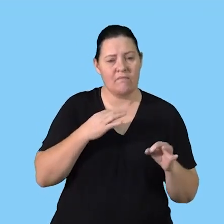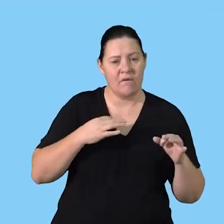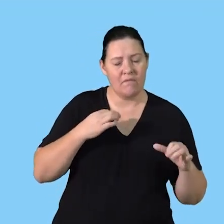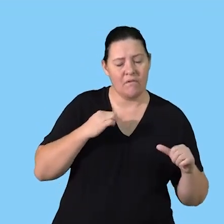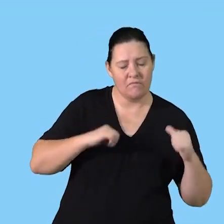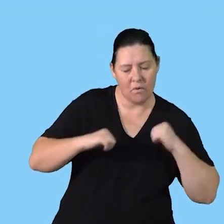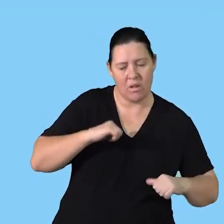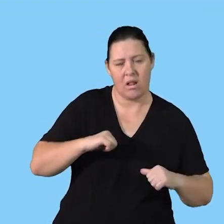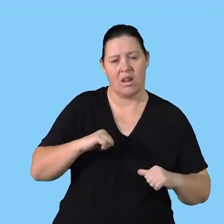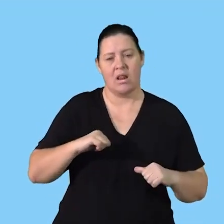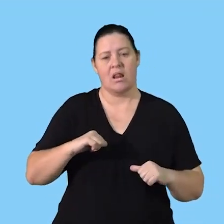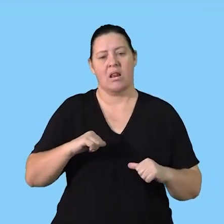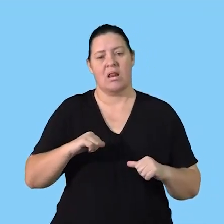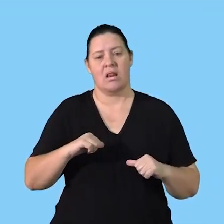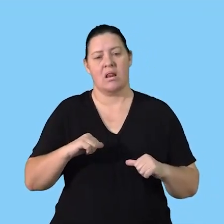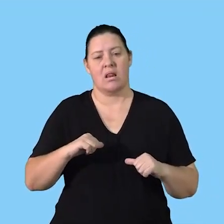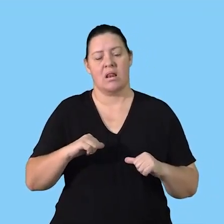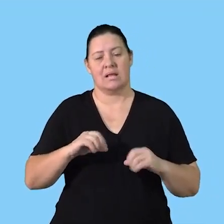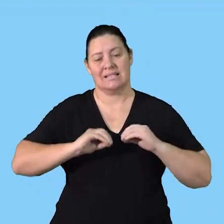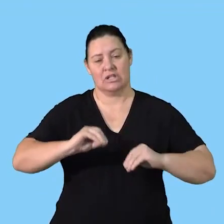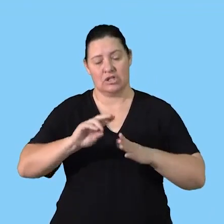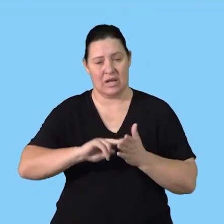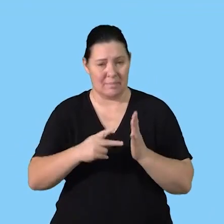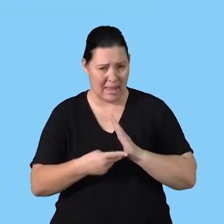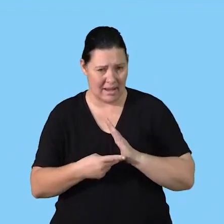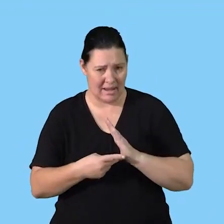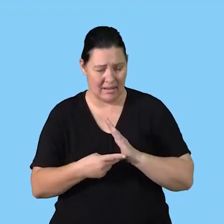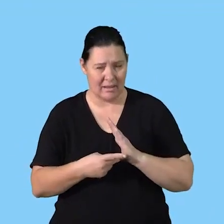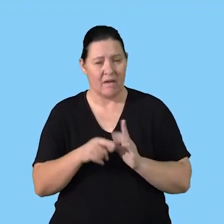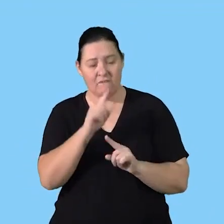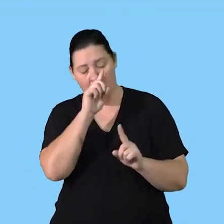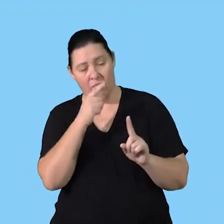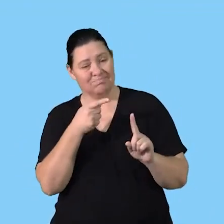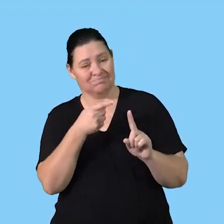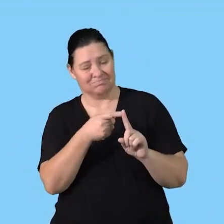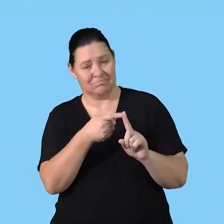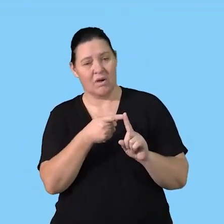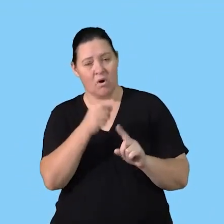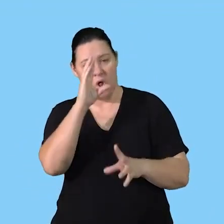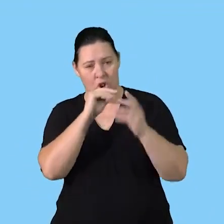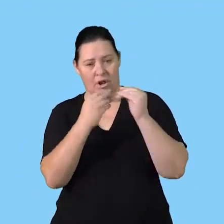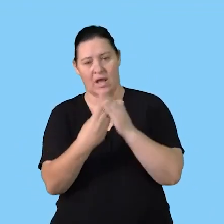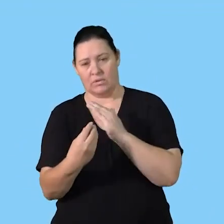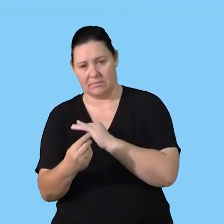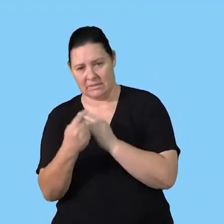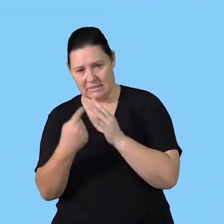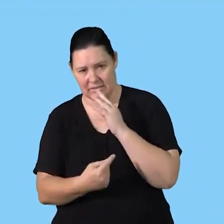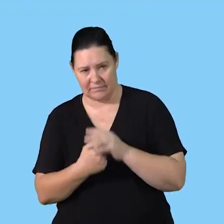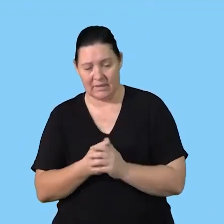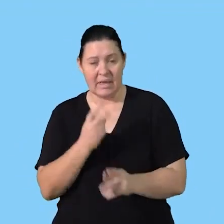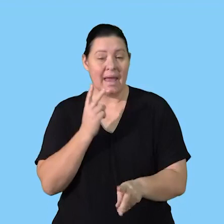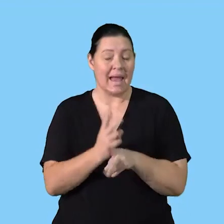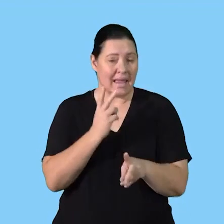the revised annual teaching plans with the content that is intended learning